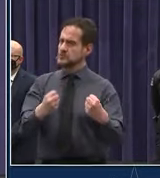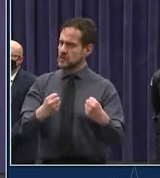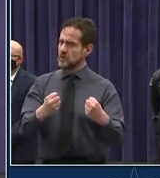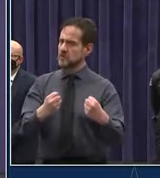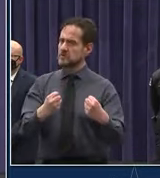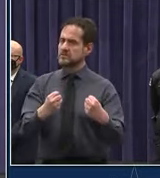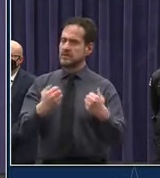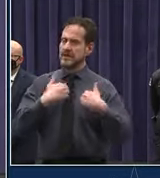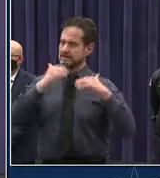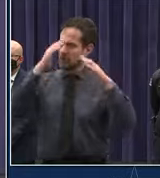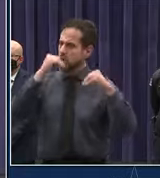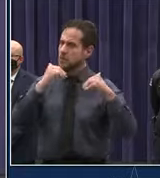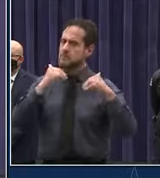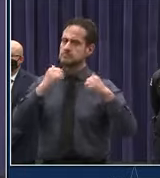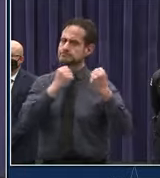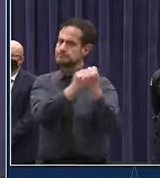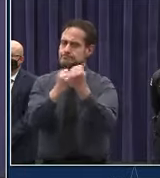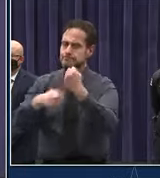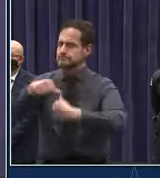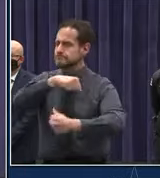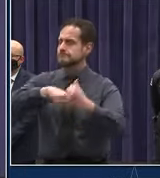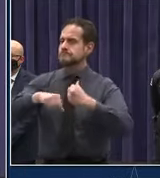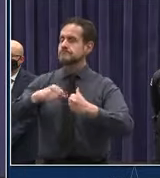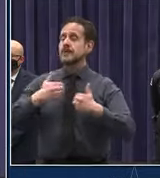Way too early, way too soon.